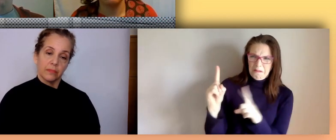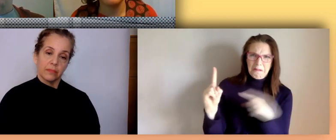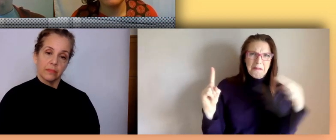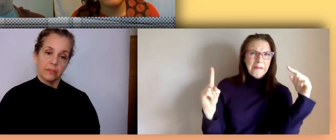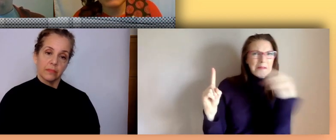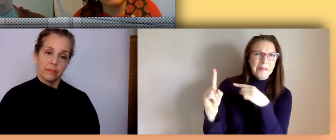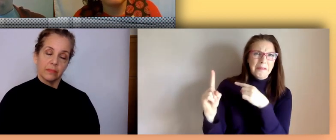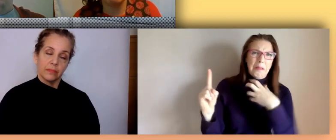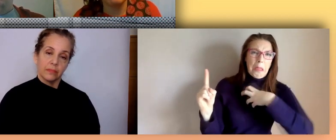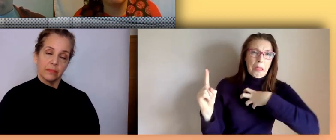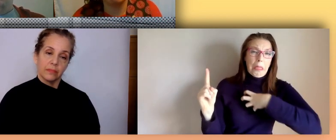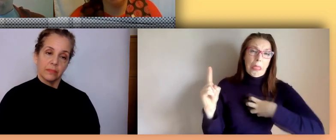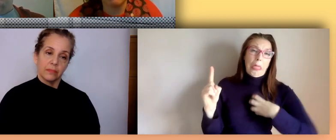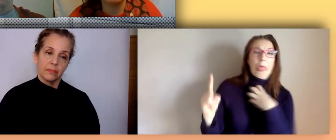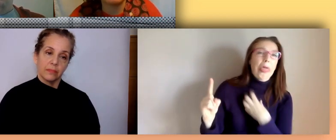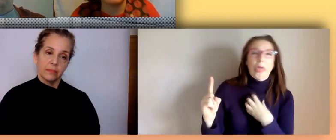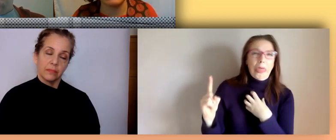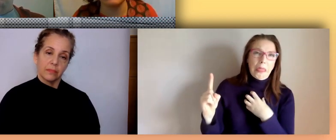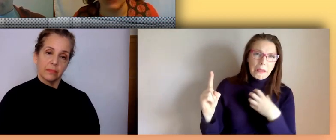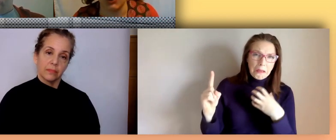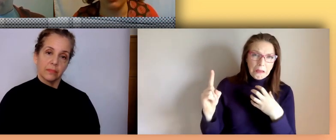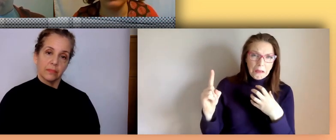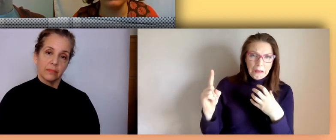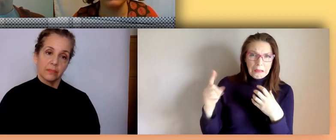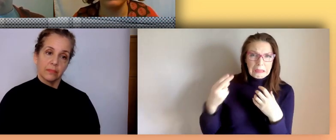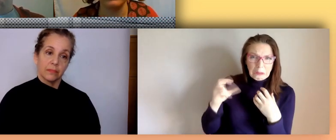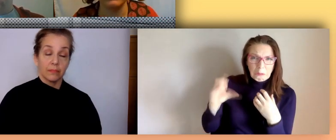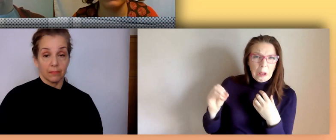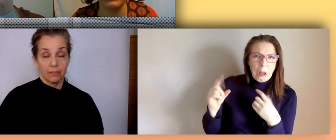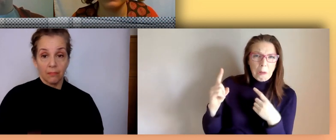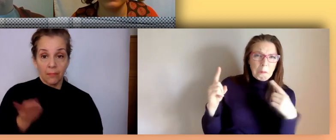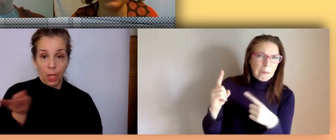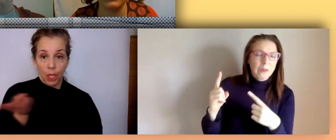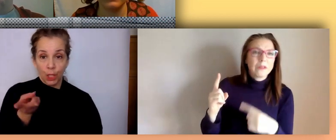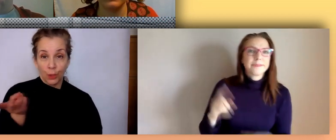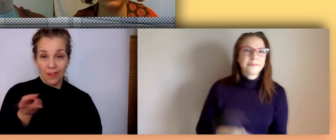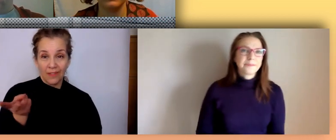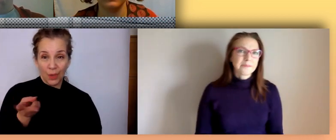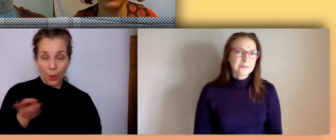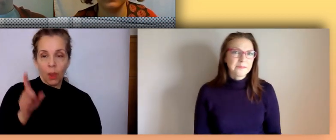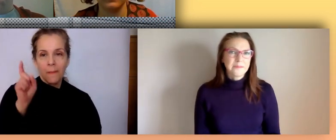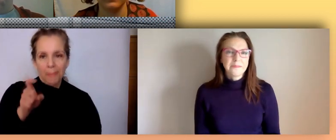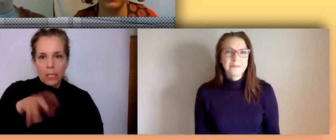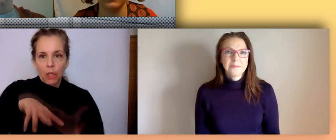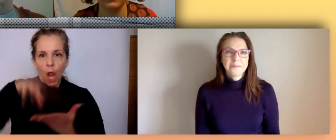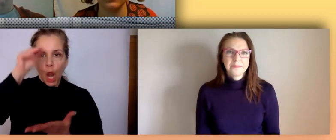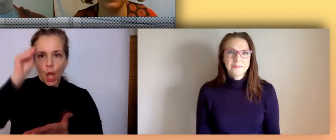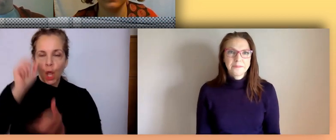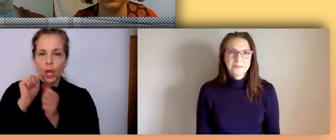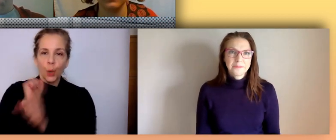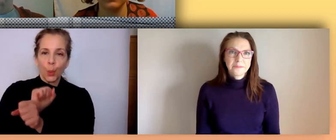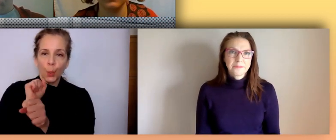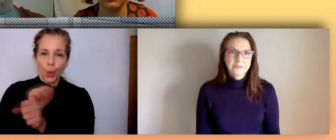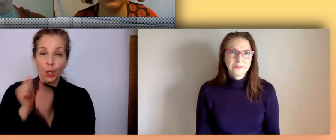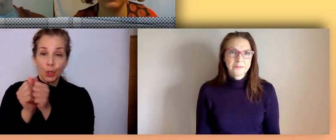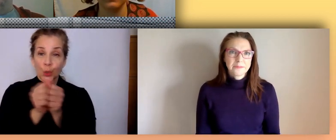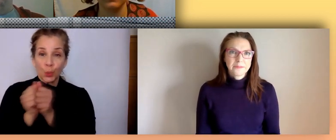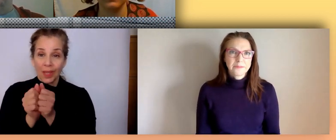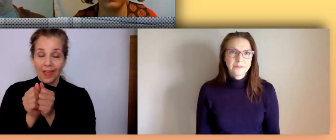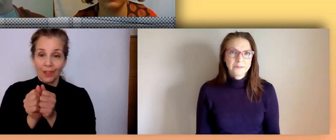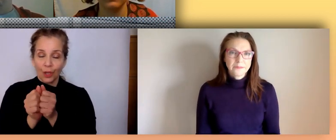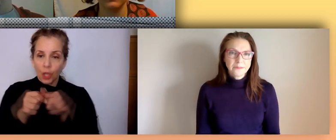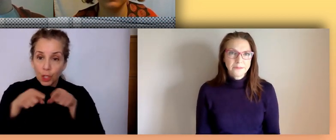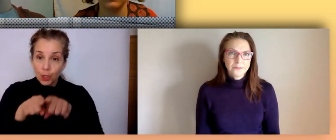up with this gross hero? You two need to learn how to work together. Your behavior